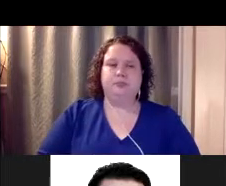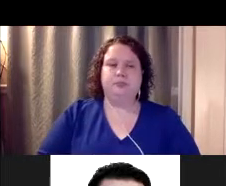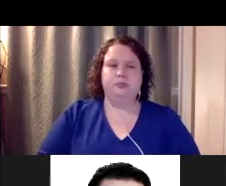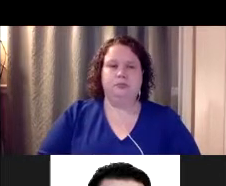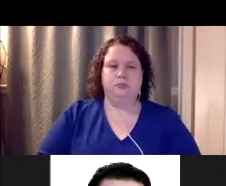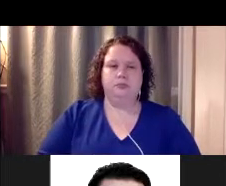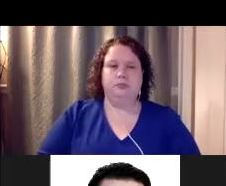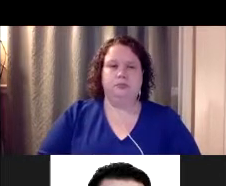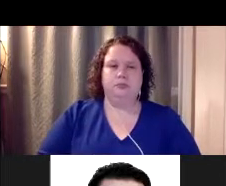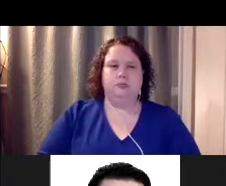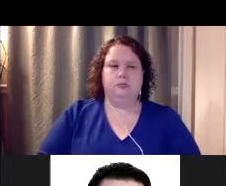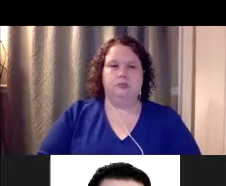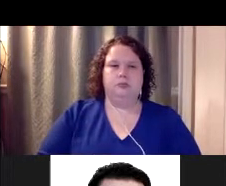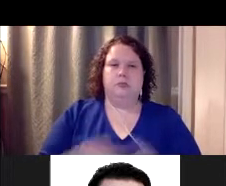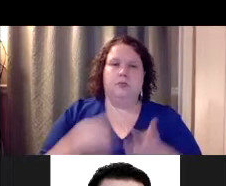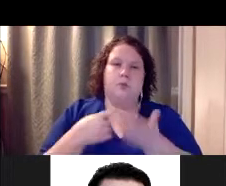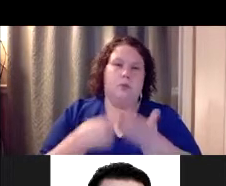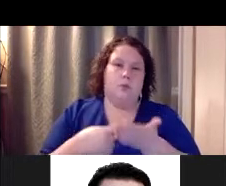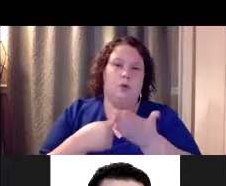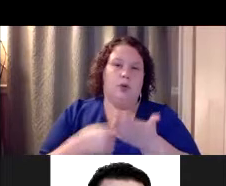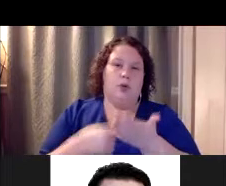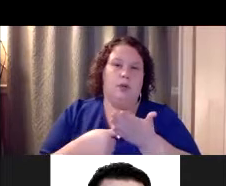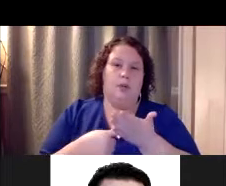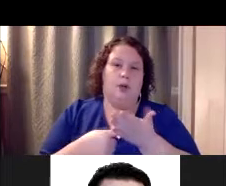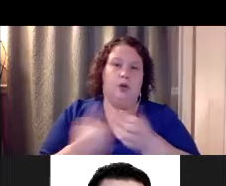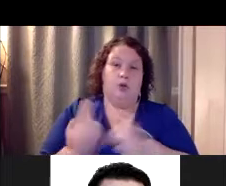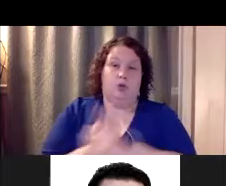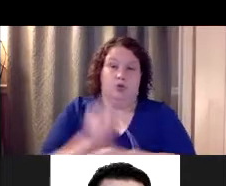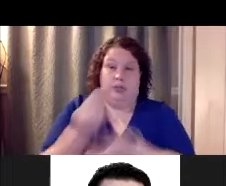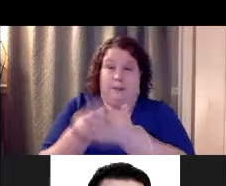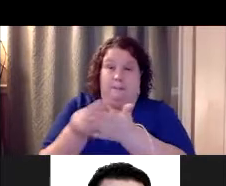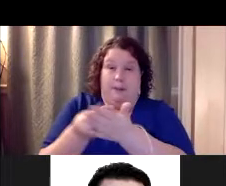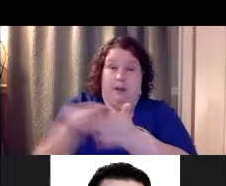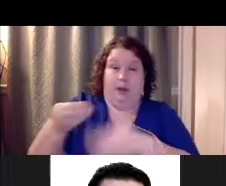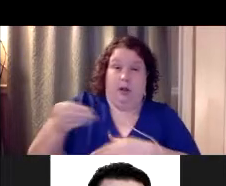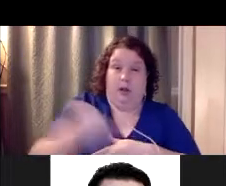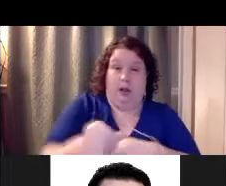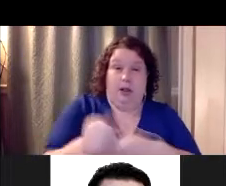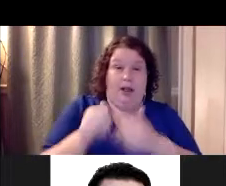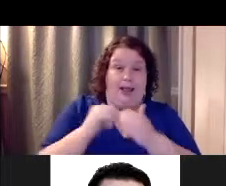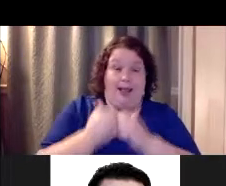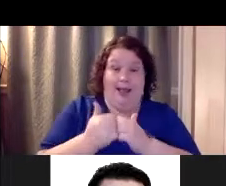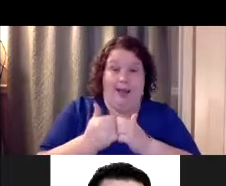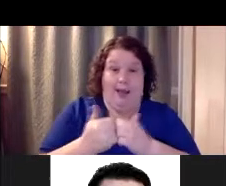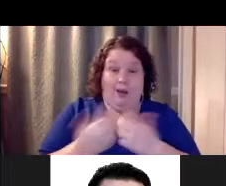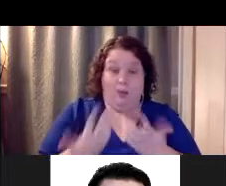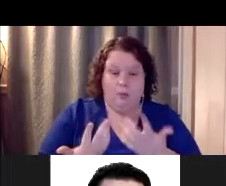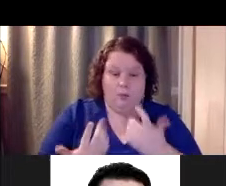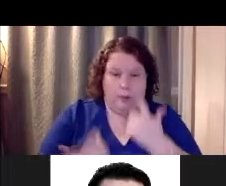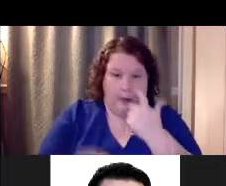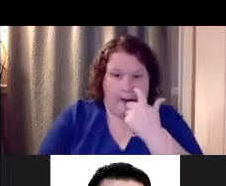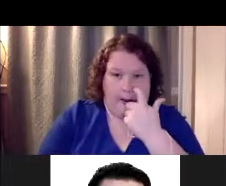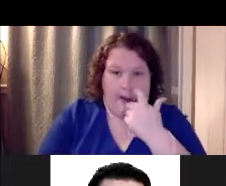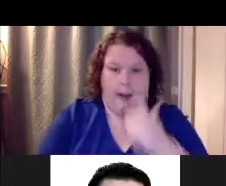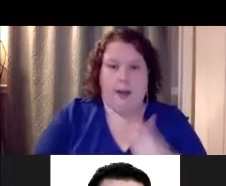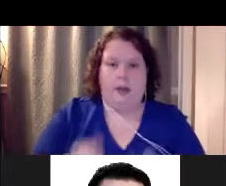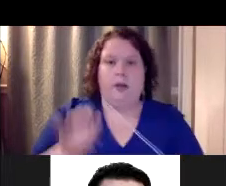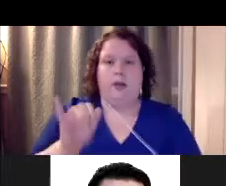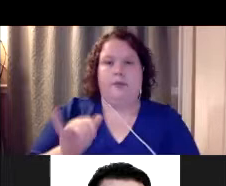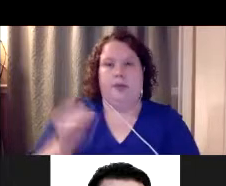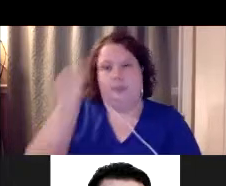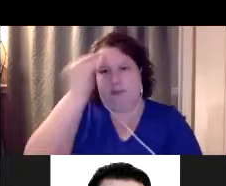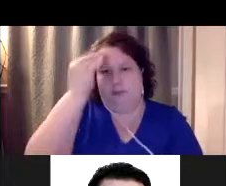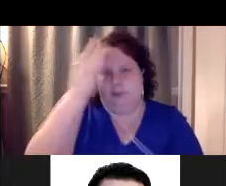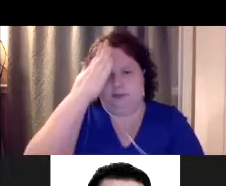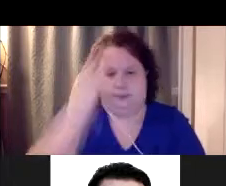and best use of funds moving forward, this really sticks out as a priority here as we move forward. To dive a little